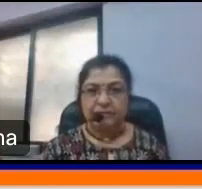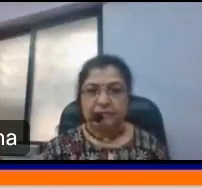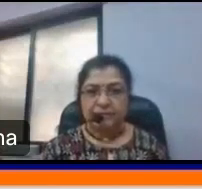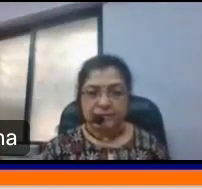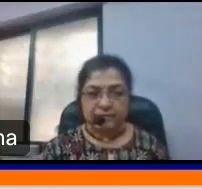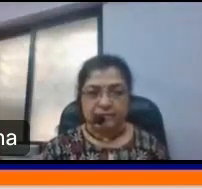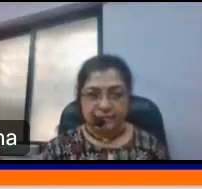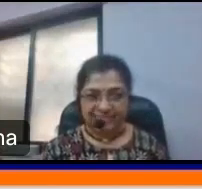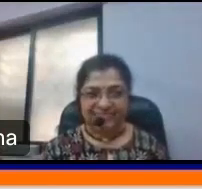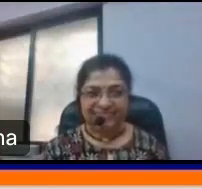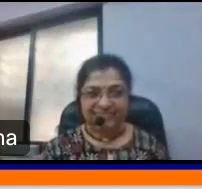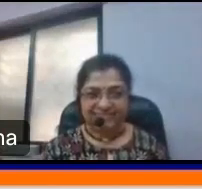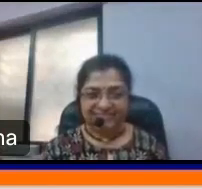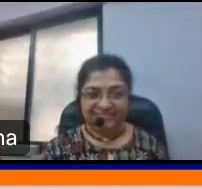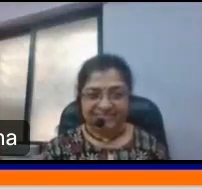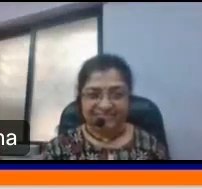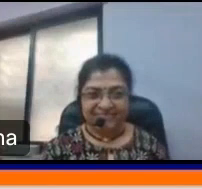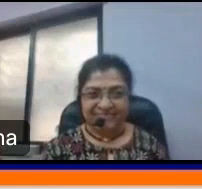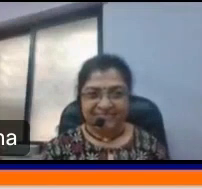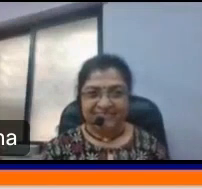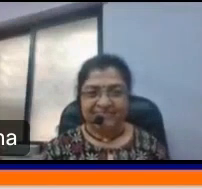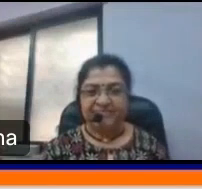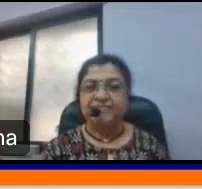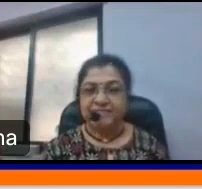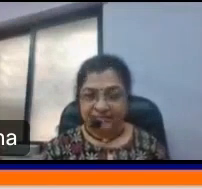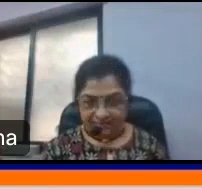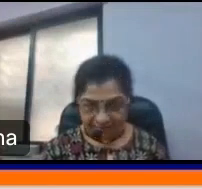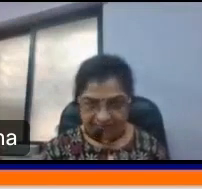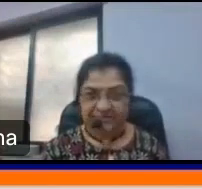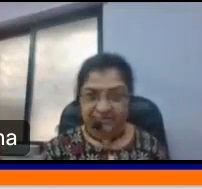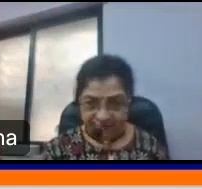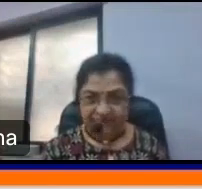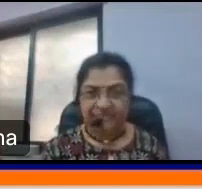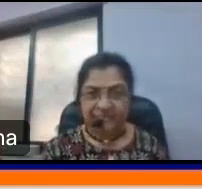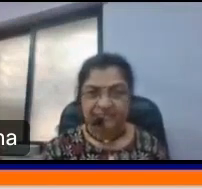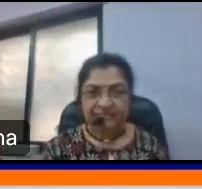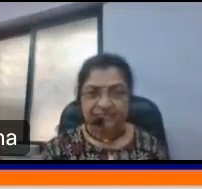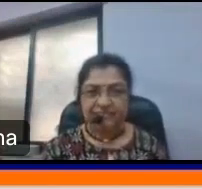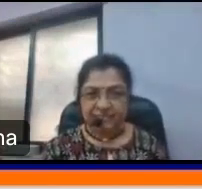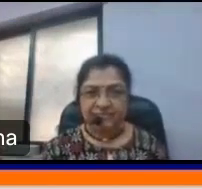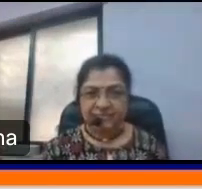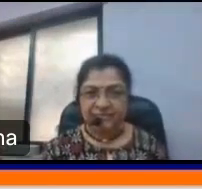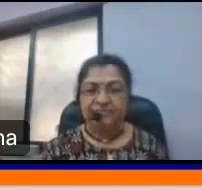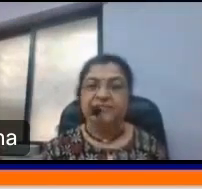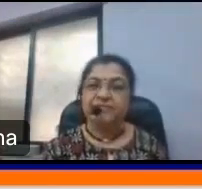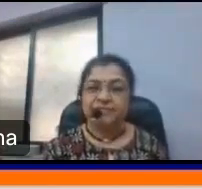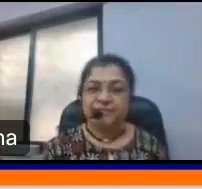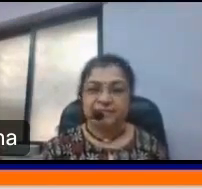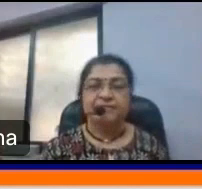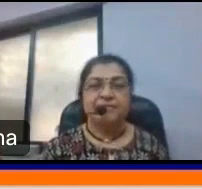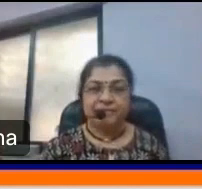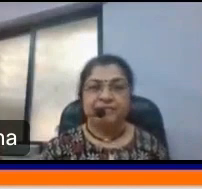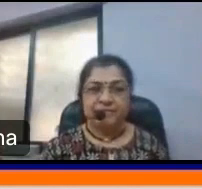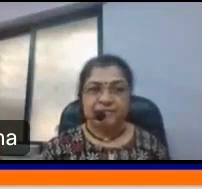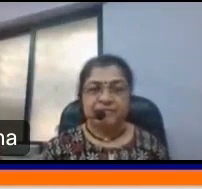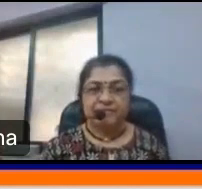and indirect or direct testing can be done in subsequent pregnancy. If there's a structural abnormality like a translocation, then we do